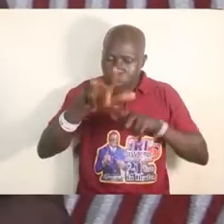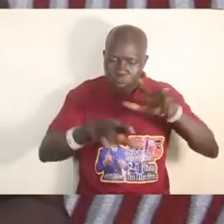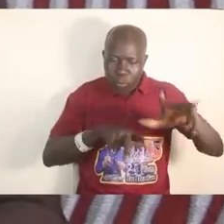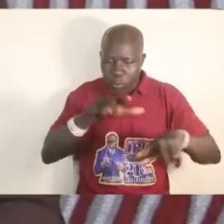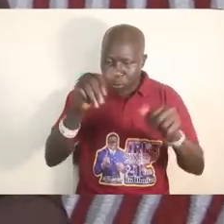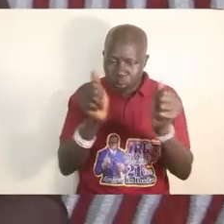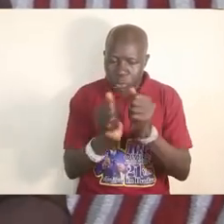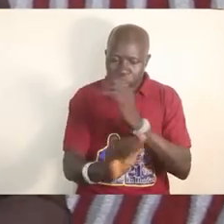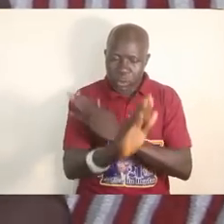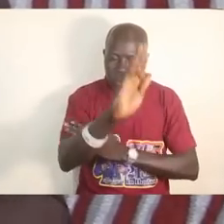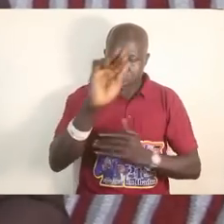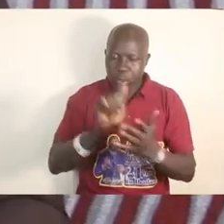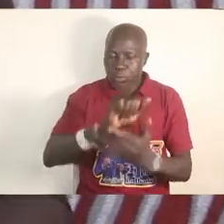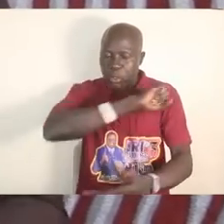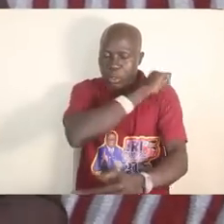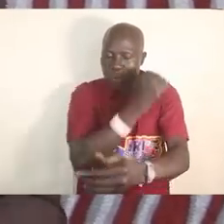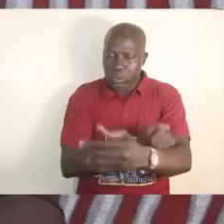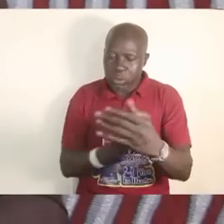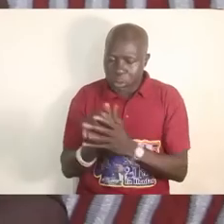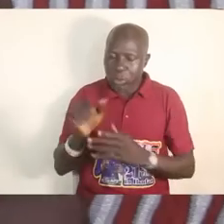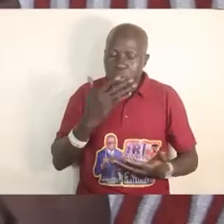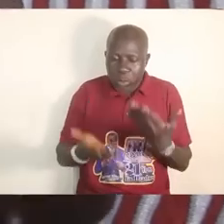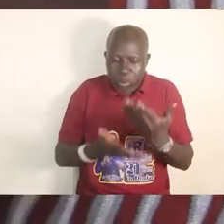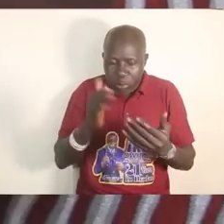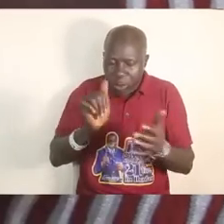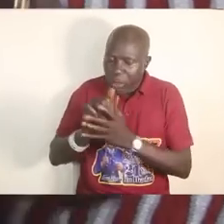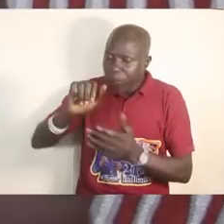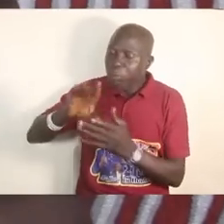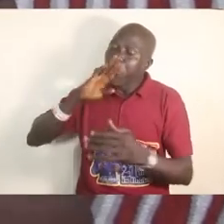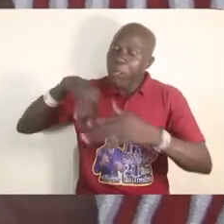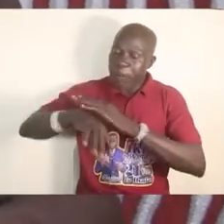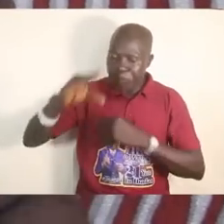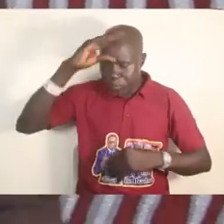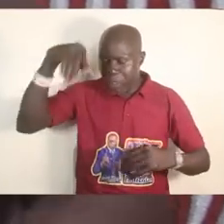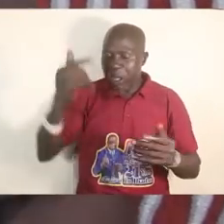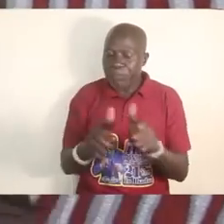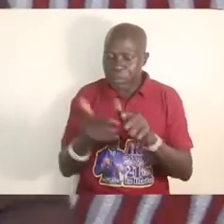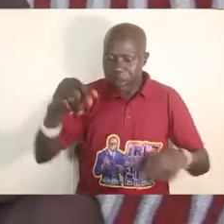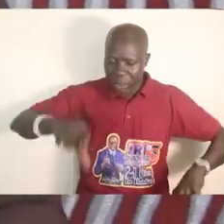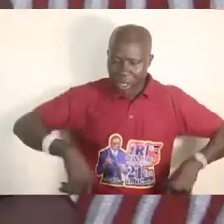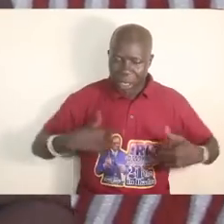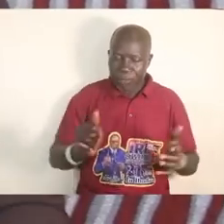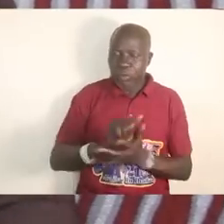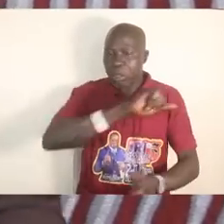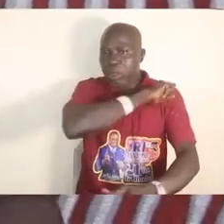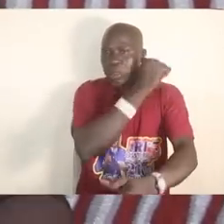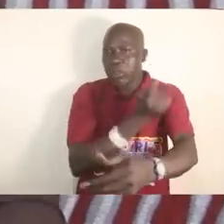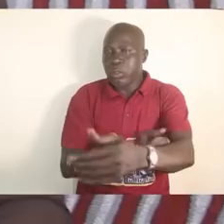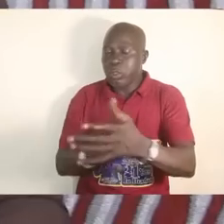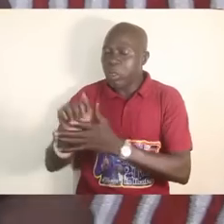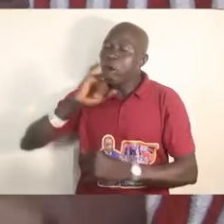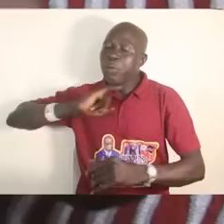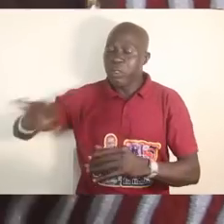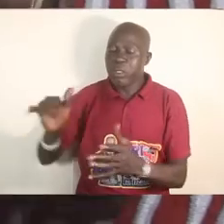to walk with God, authority of eat to become great in life, the authority